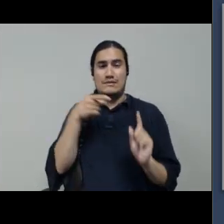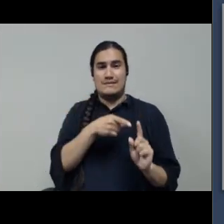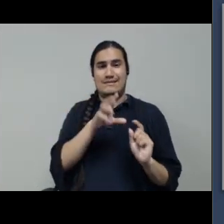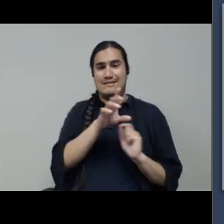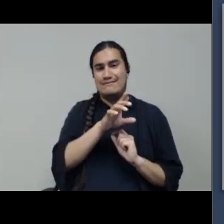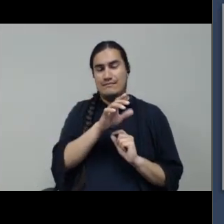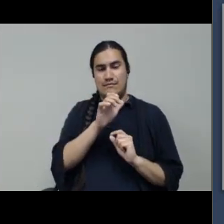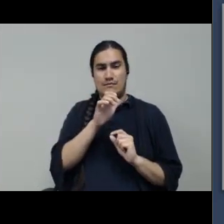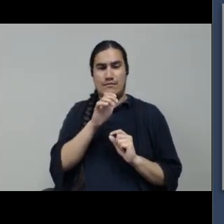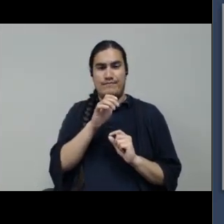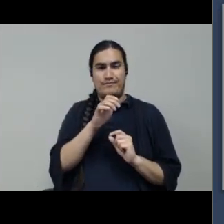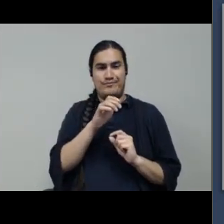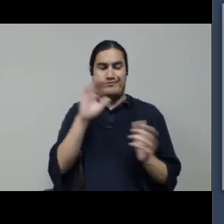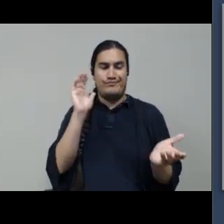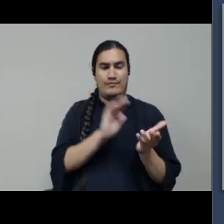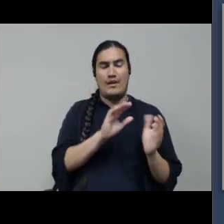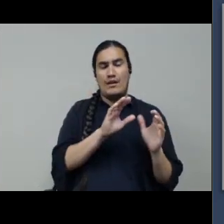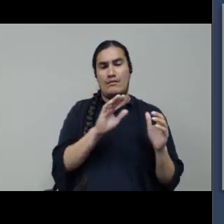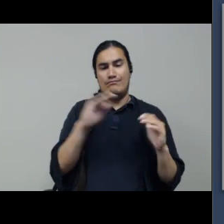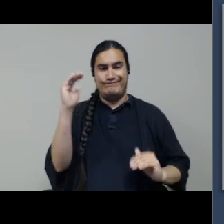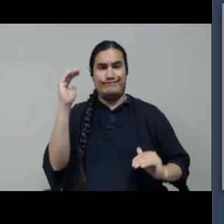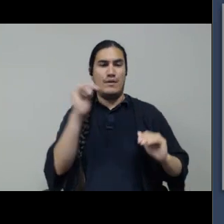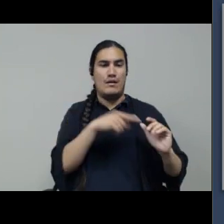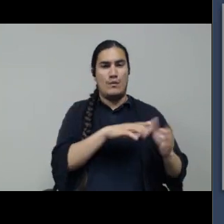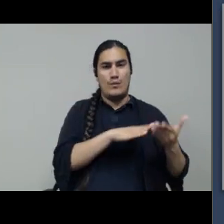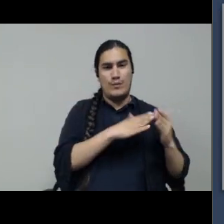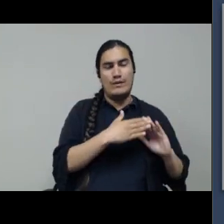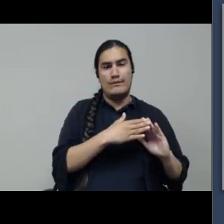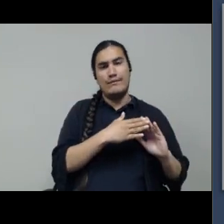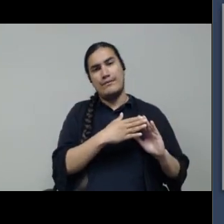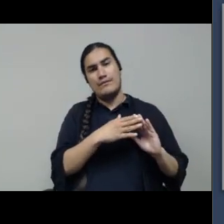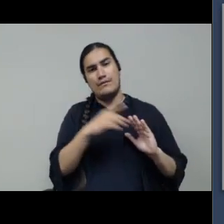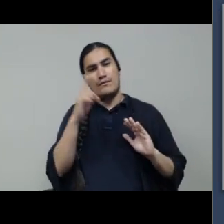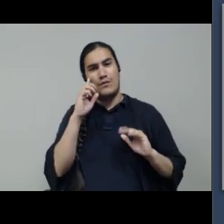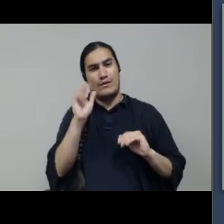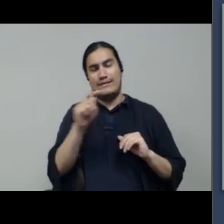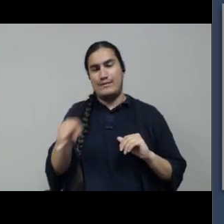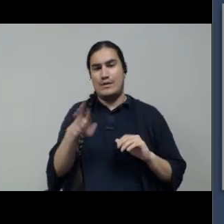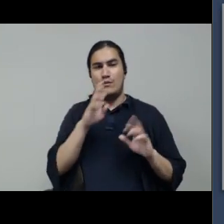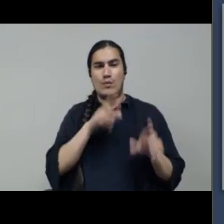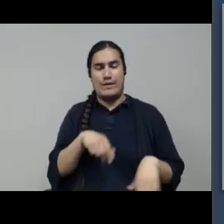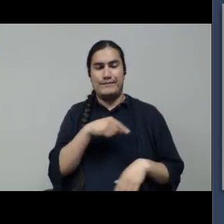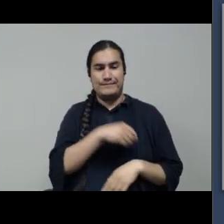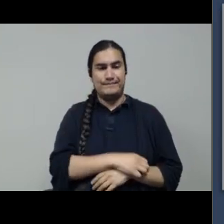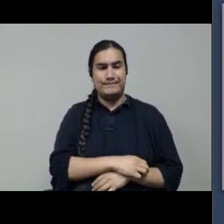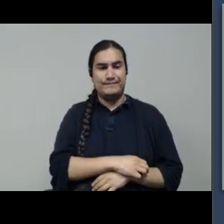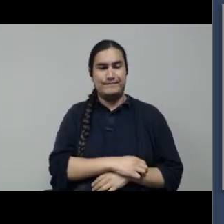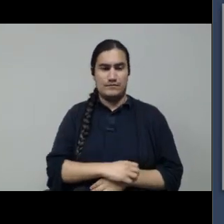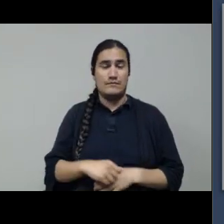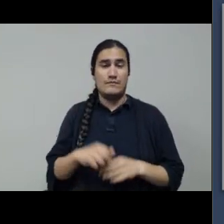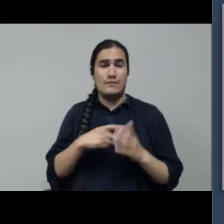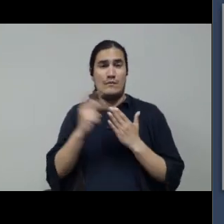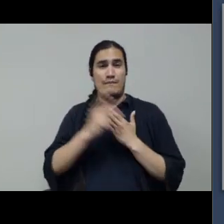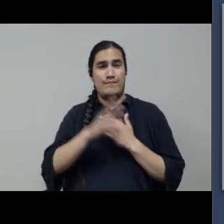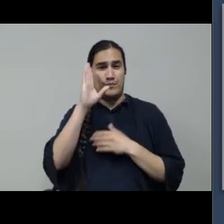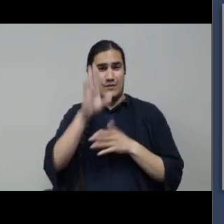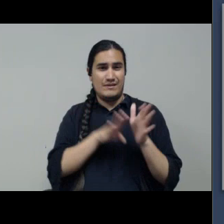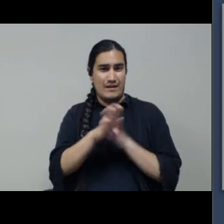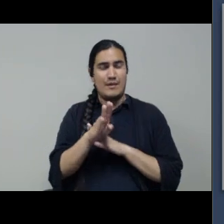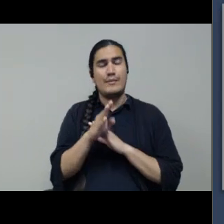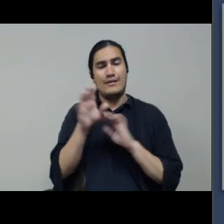disadvantaged communities, in gathering before and after project data for ATP reporting. The program will develop an